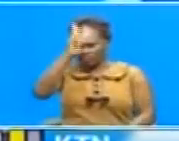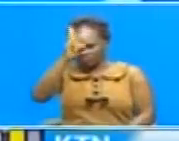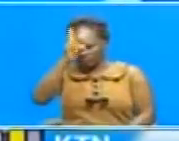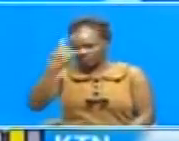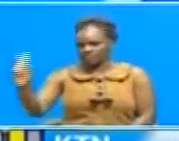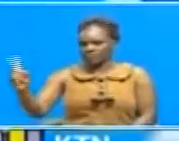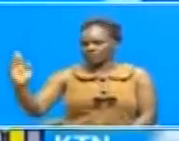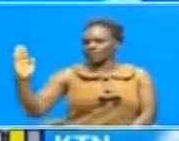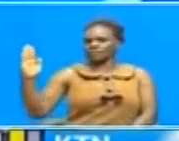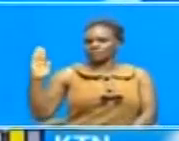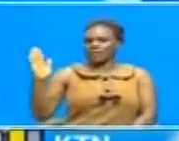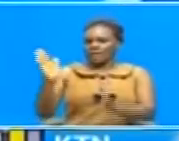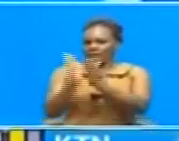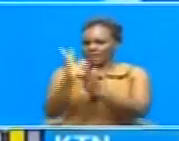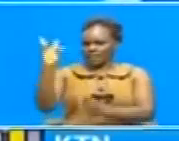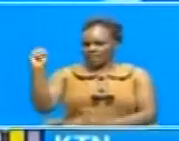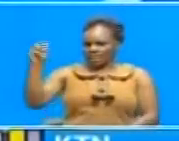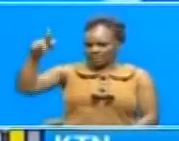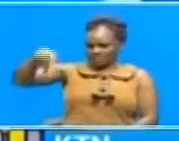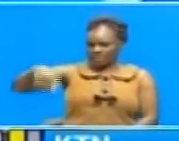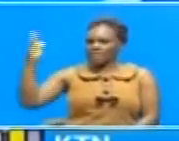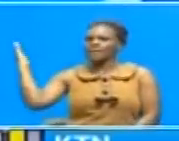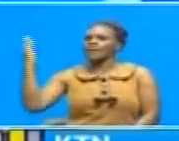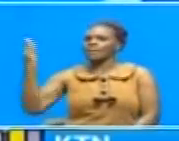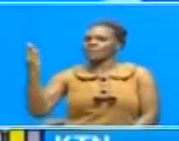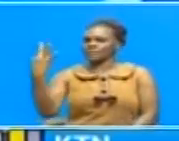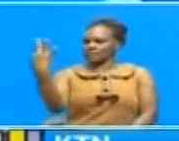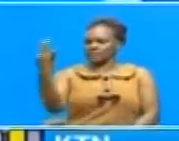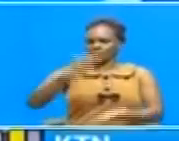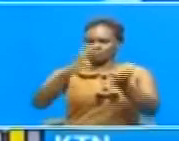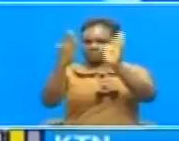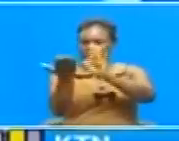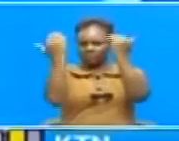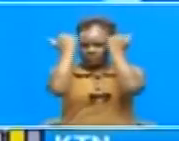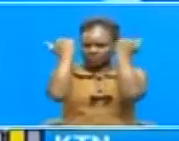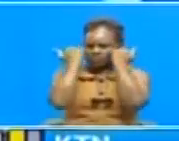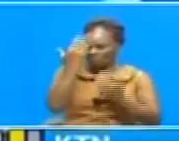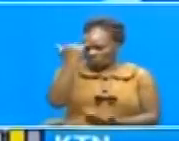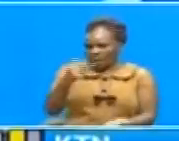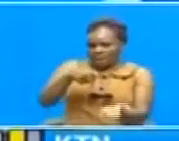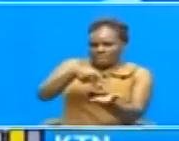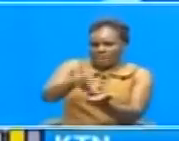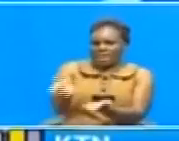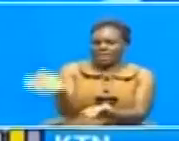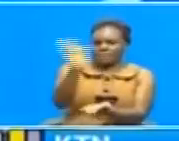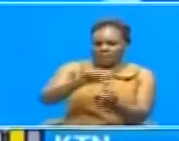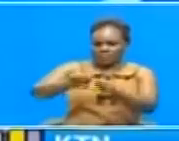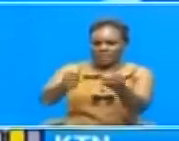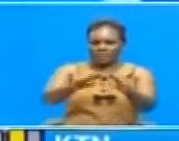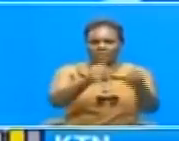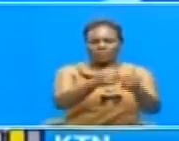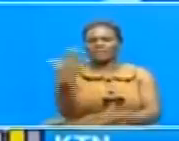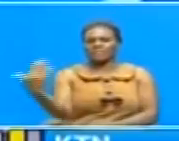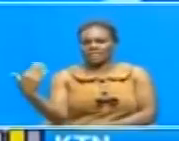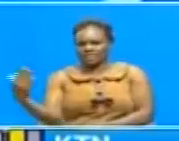Cabinet Secretary and Kabete MP Ferdinand Waititu are facing a lawsuit seeking compensation over the destruction of